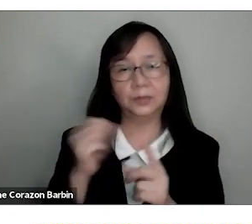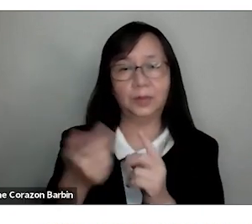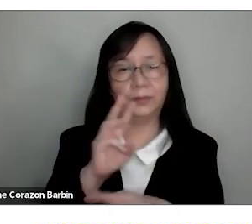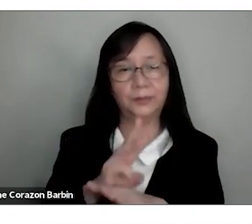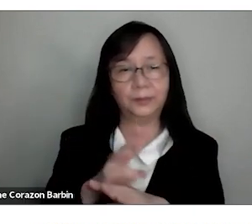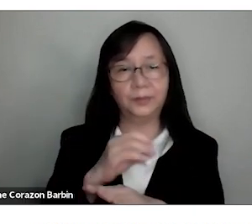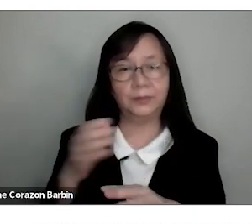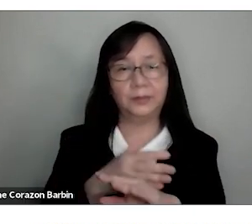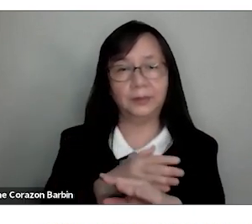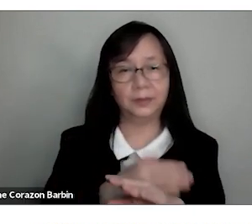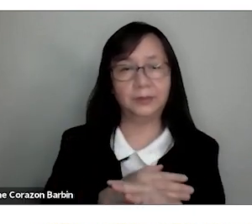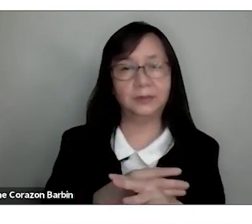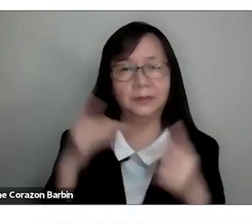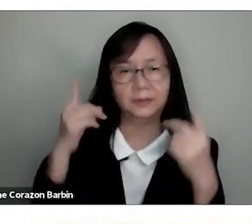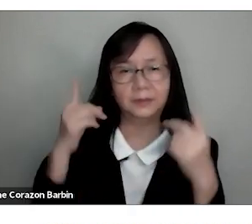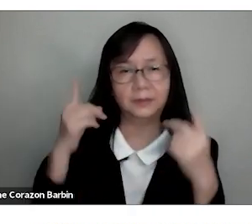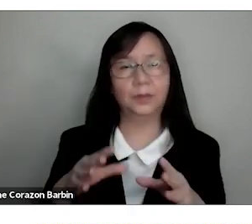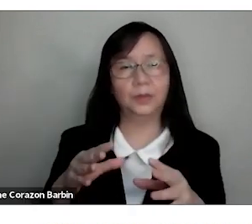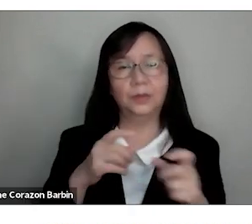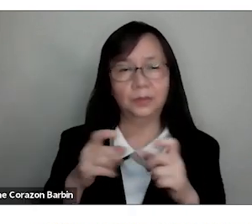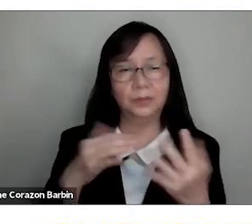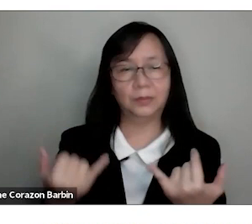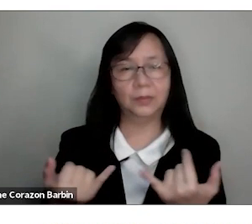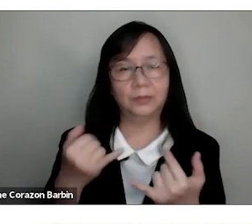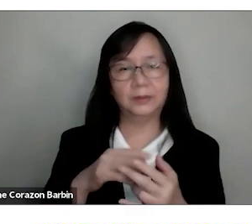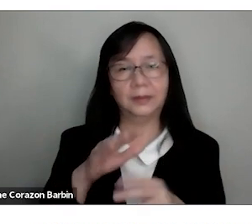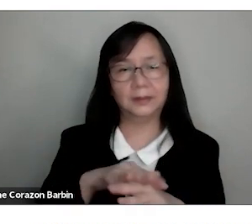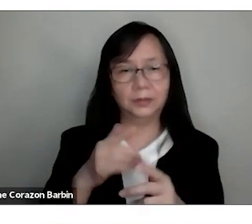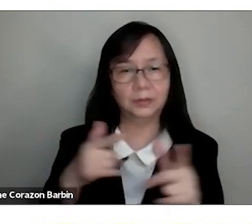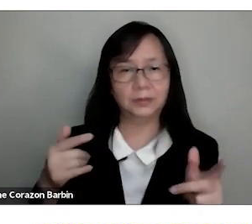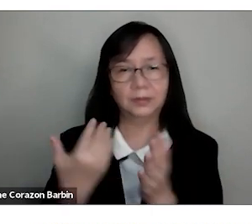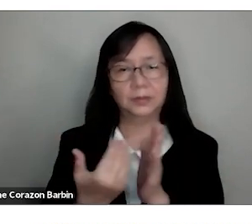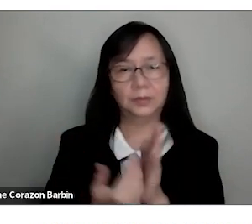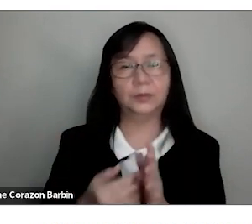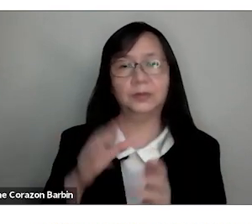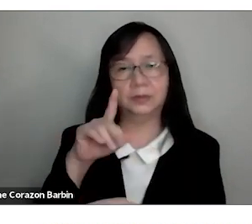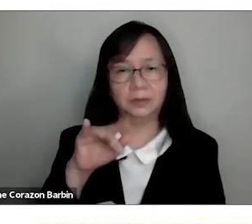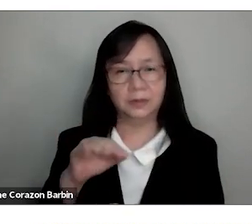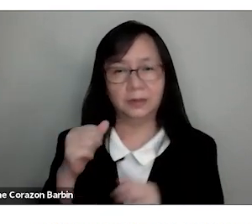an online consultation with children with assistance of CRC Asia. Next slide, please.